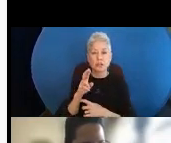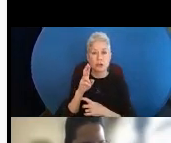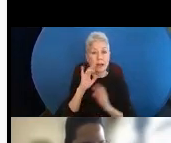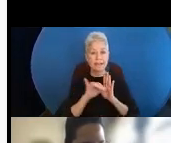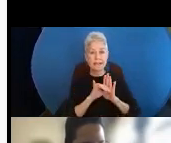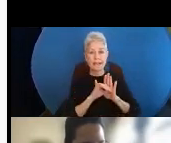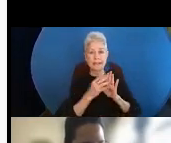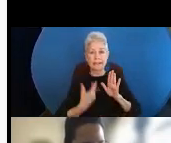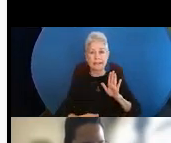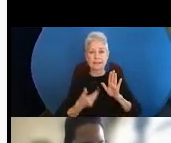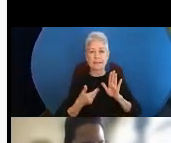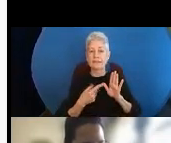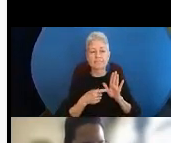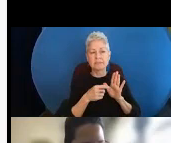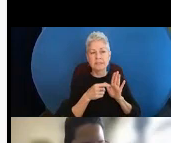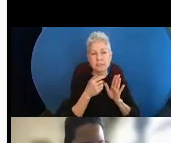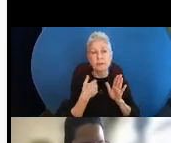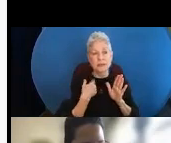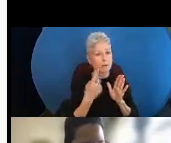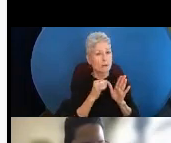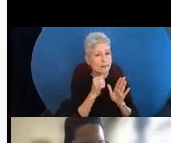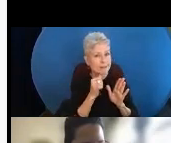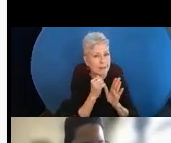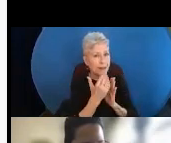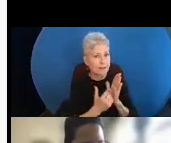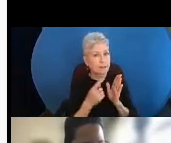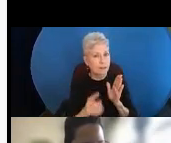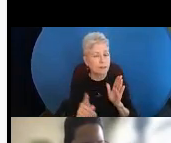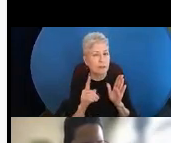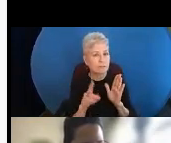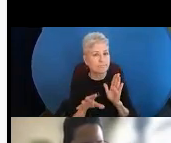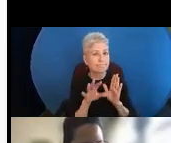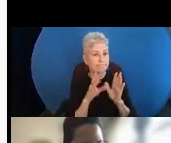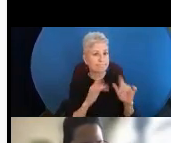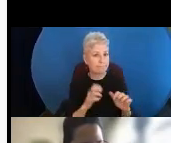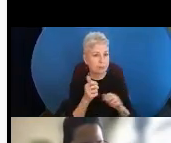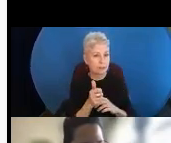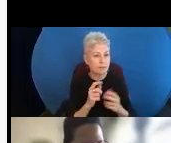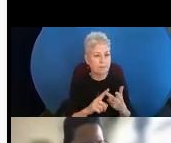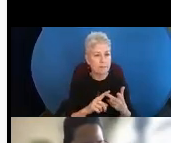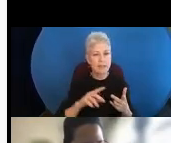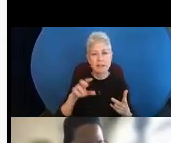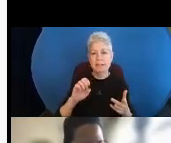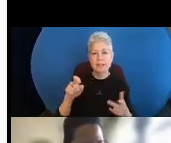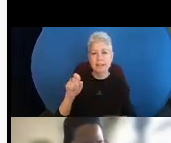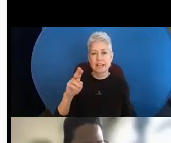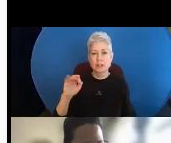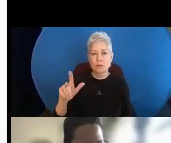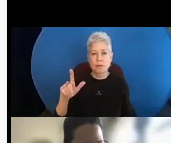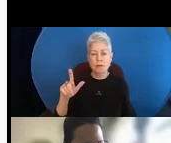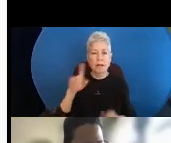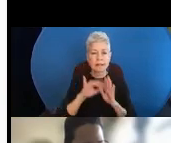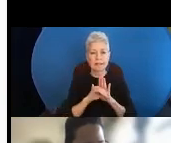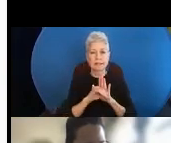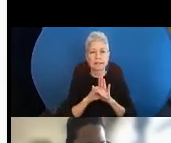Again, there's a not listed option. Sexual identity. You can also click on not listed